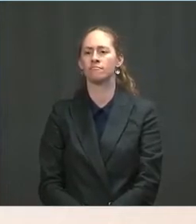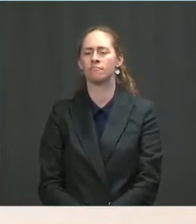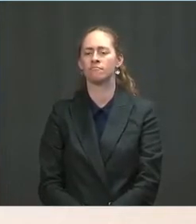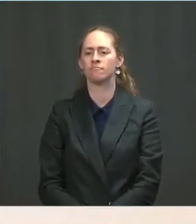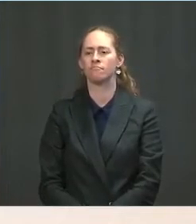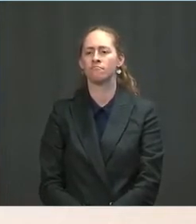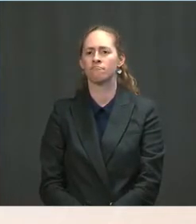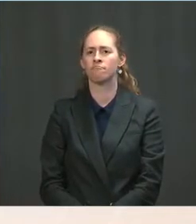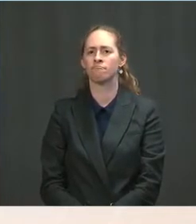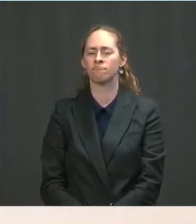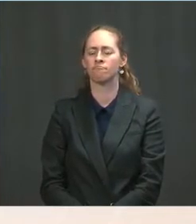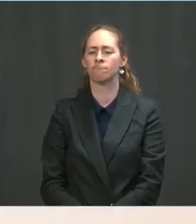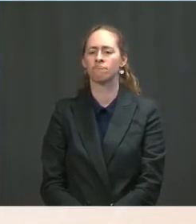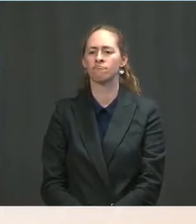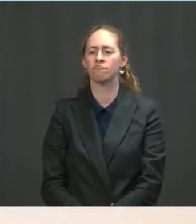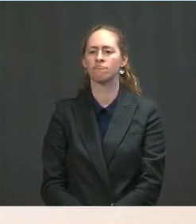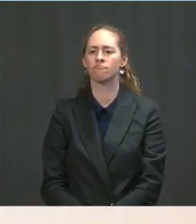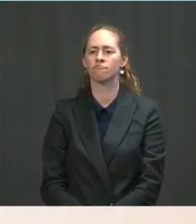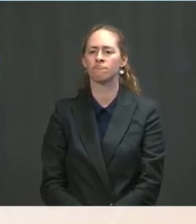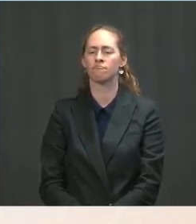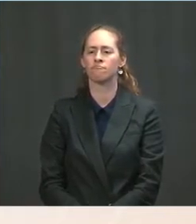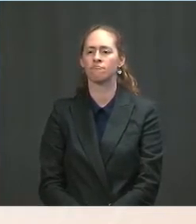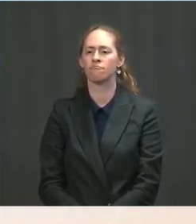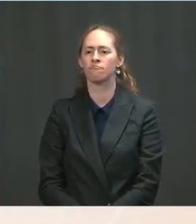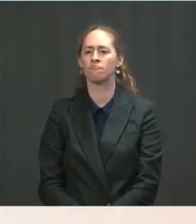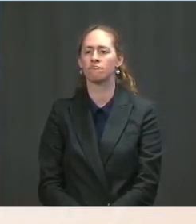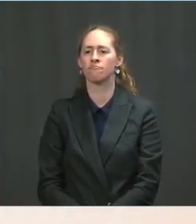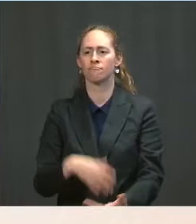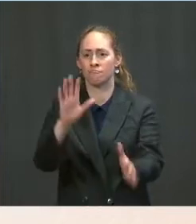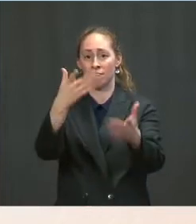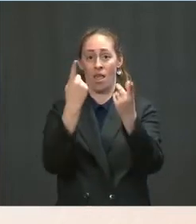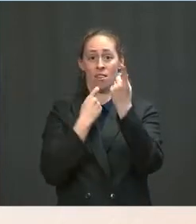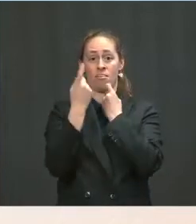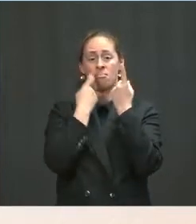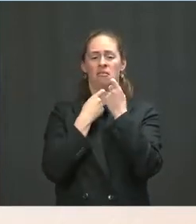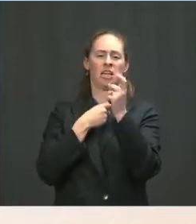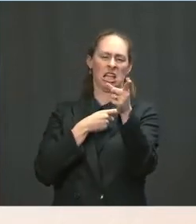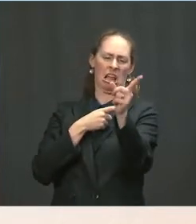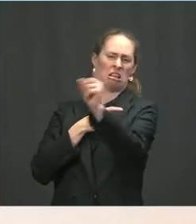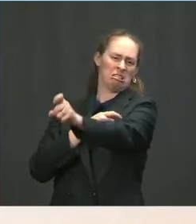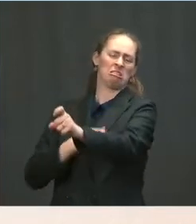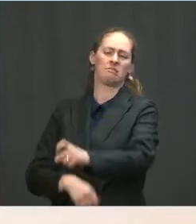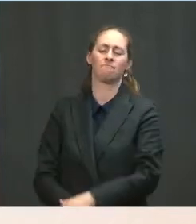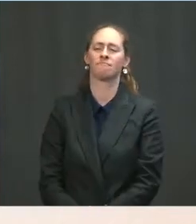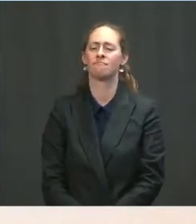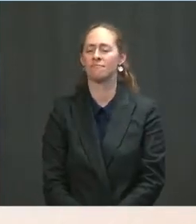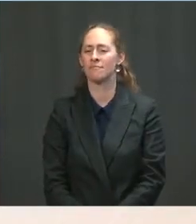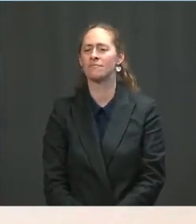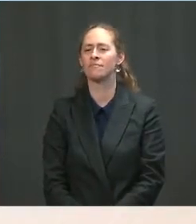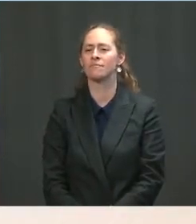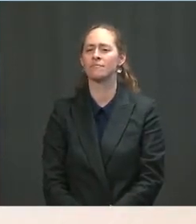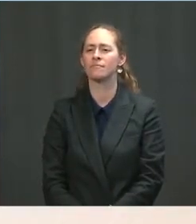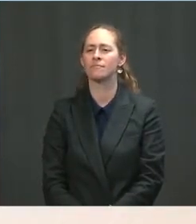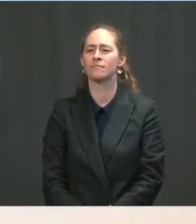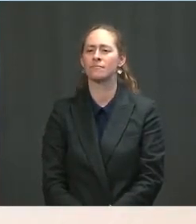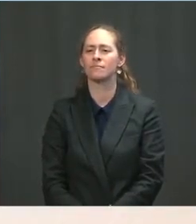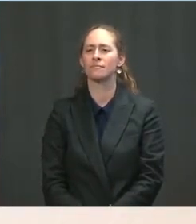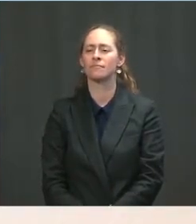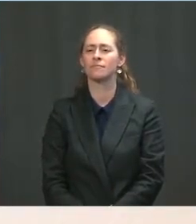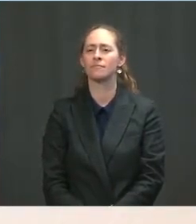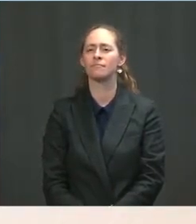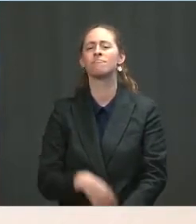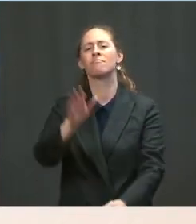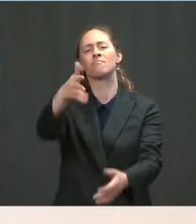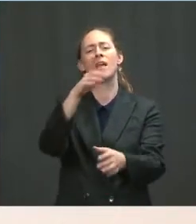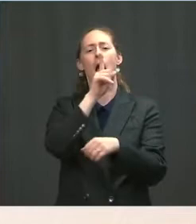information for you that you're trying to get here. I will say though, I think the most important thing, and I don't want to get away from this because